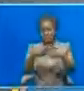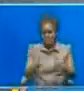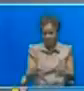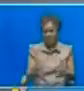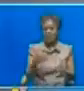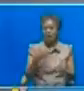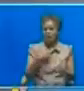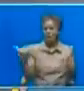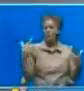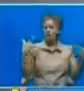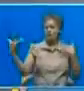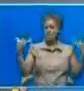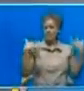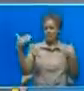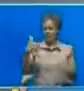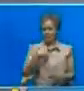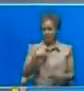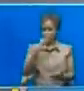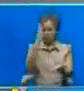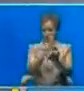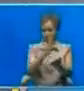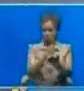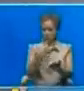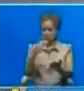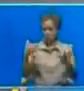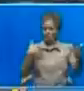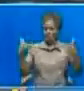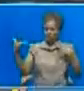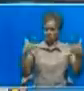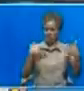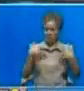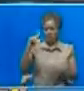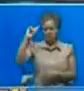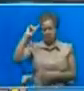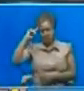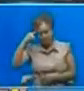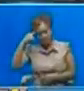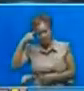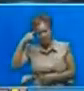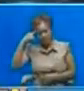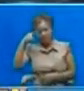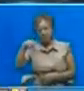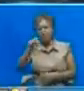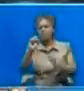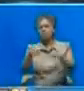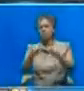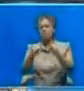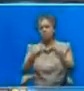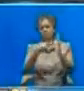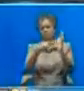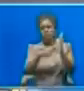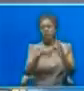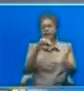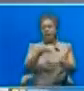we raised some concerns, and which we said if those concerns were to be considered, then that matter may not